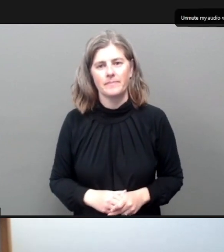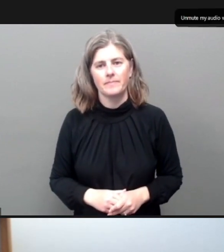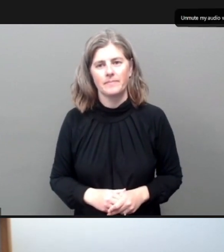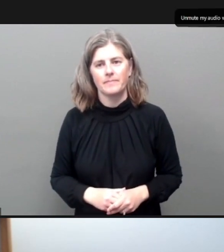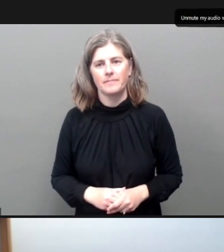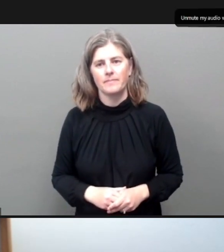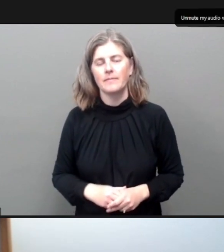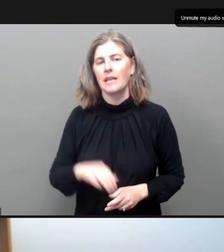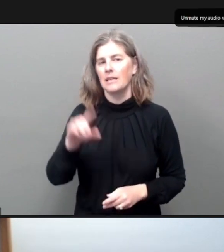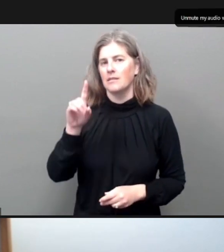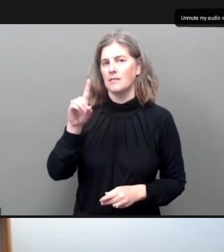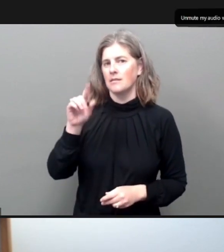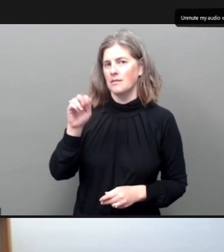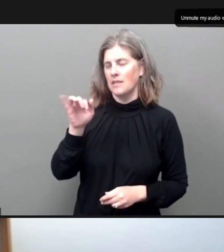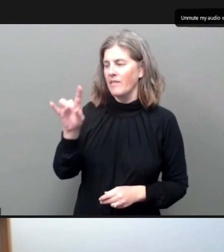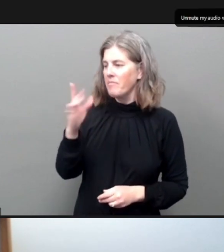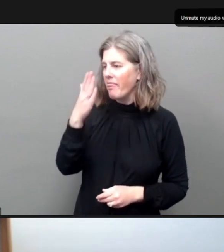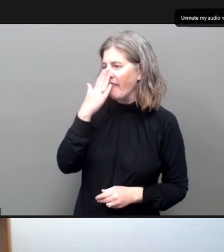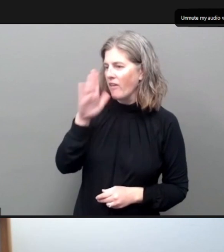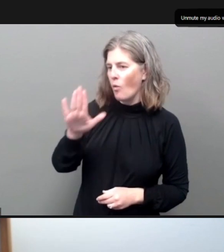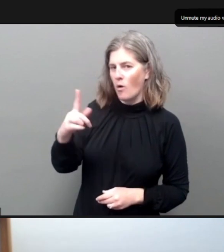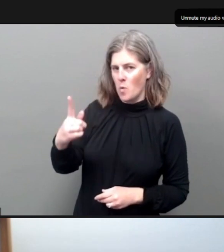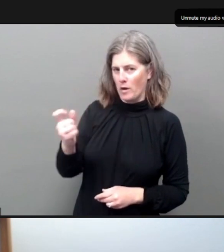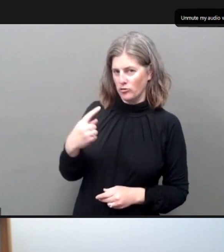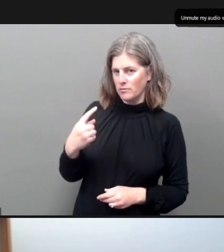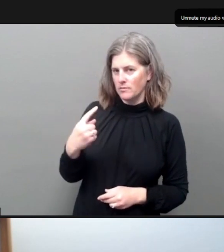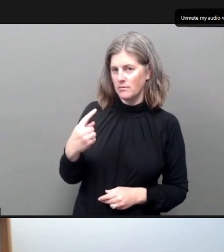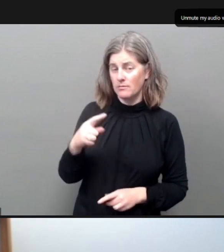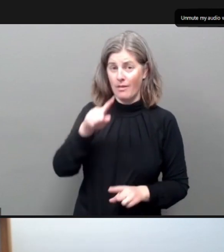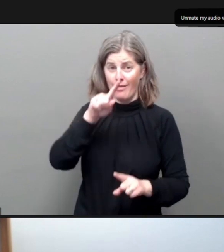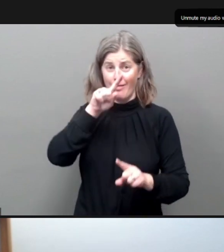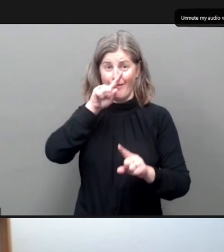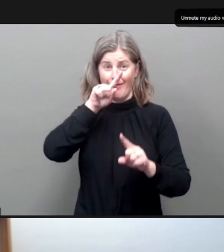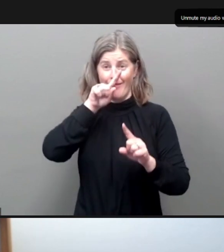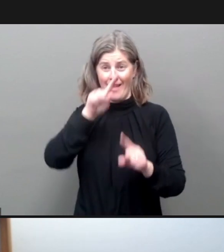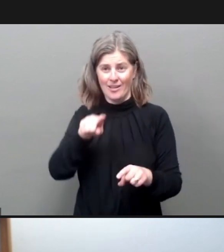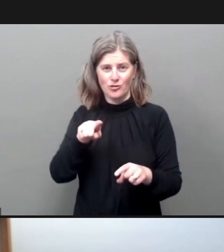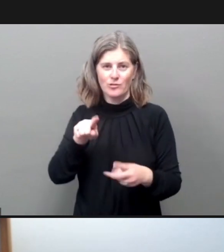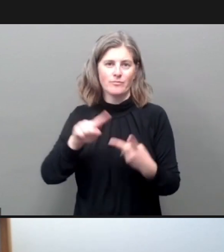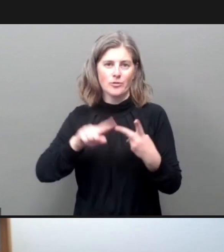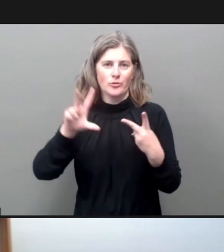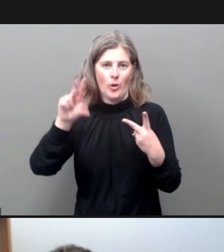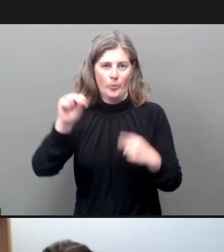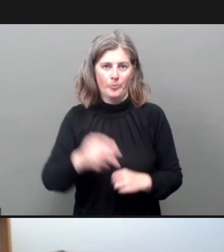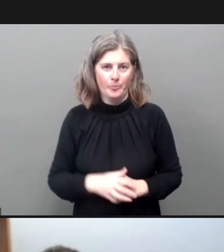Chris, thanks for that question. I think the answer to the second question is no.